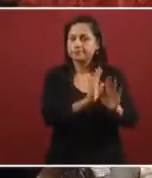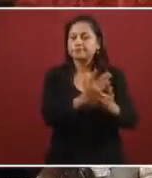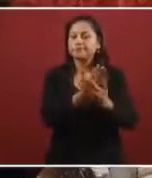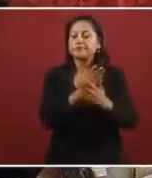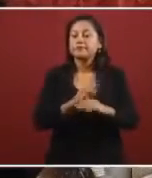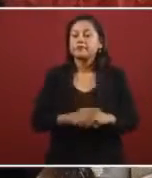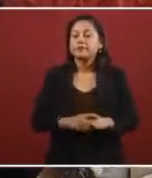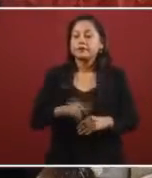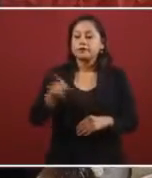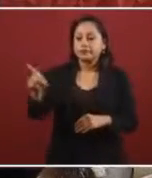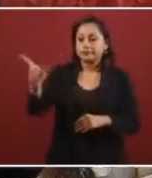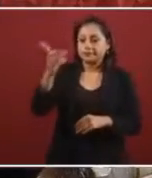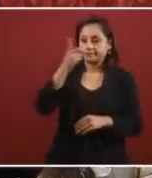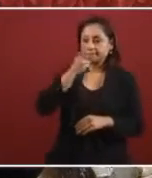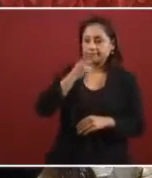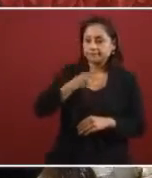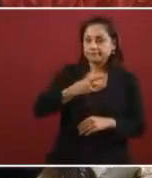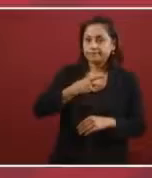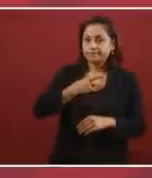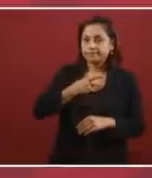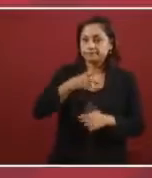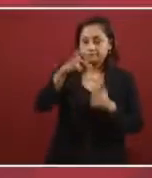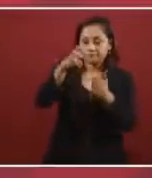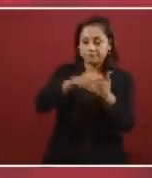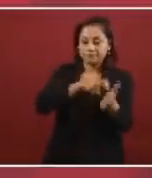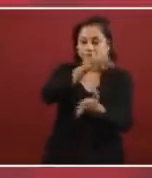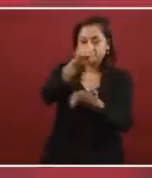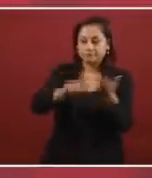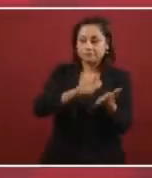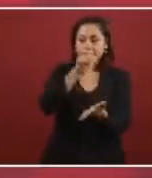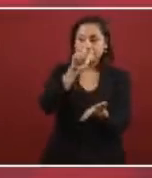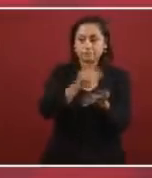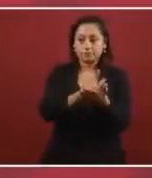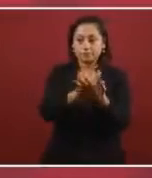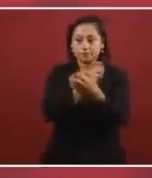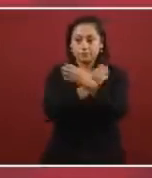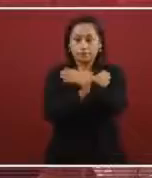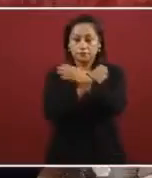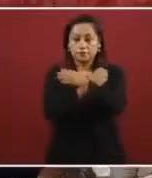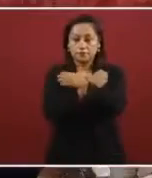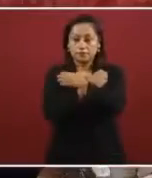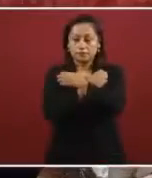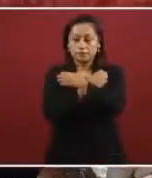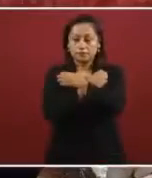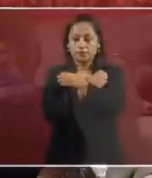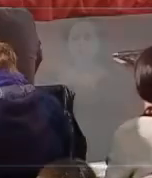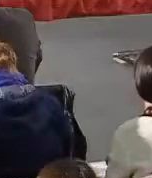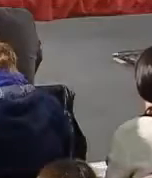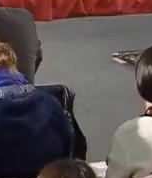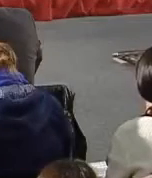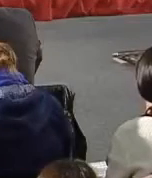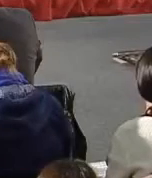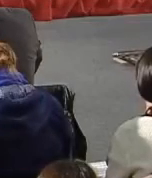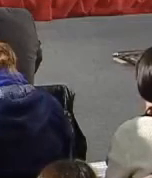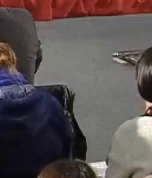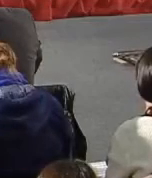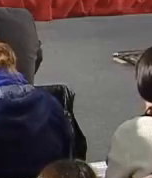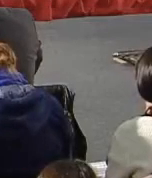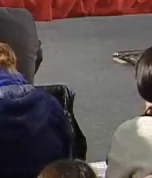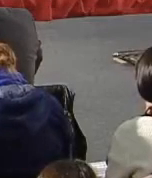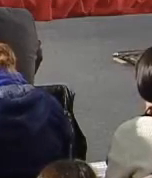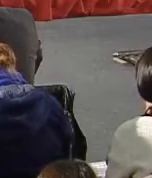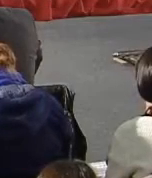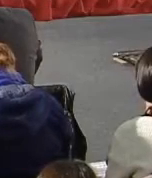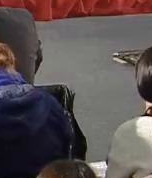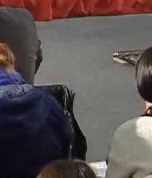la reforma regarding the reform educativa, of ya education, hemos hablado, we've already talked, fue